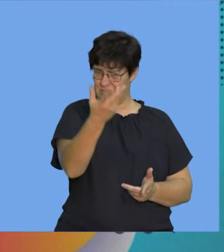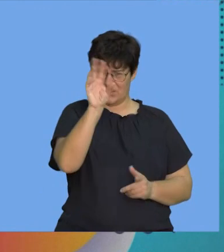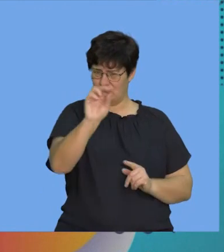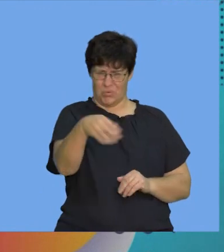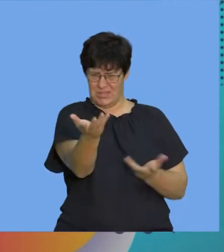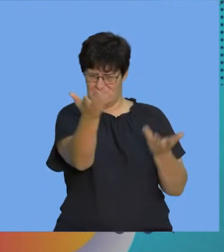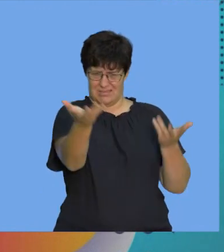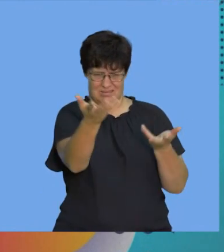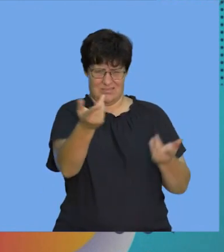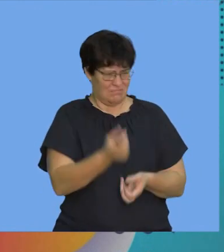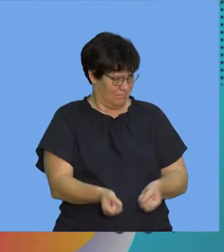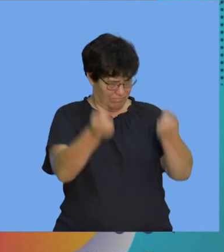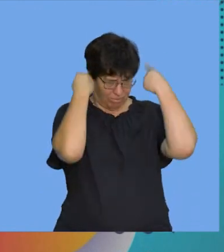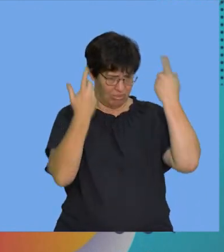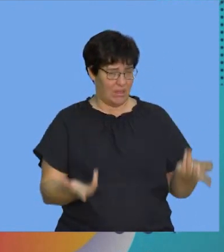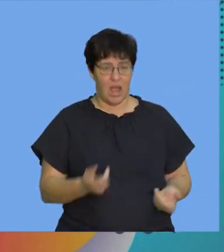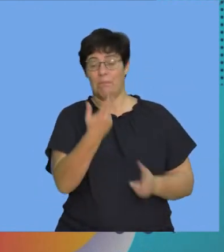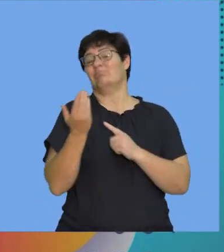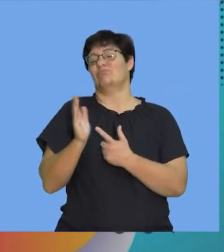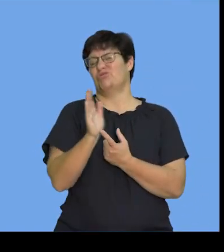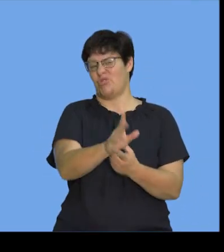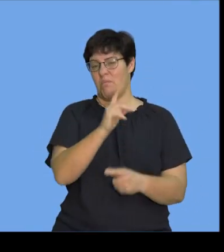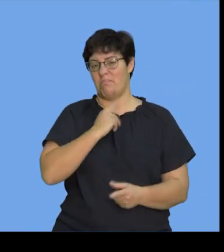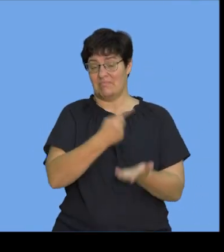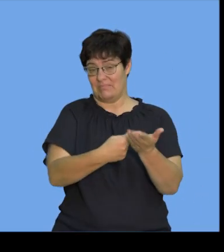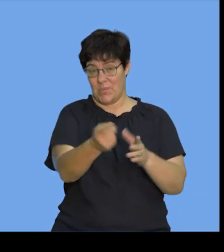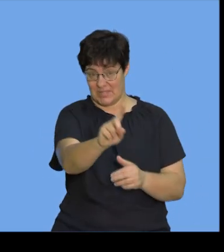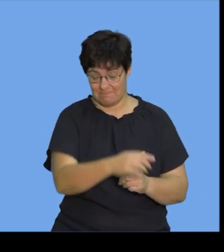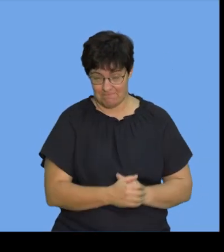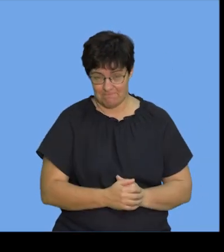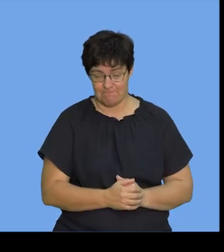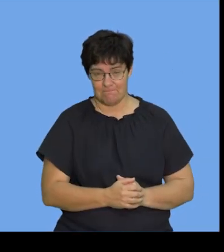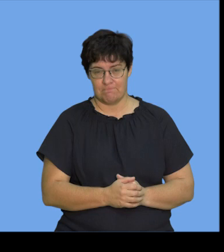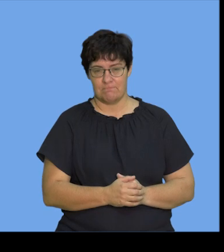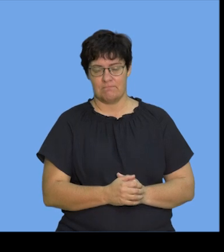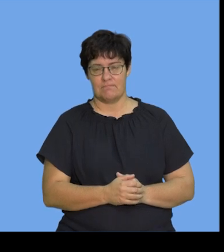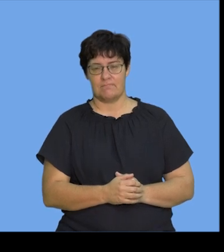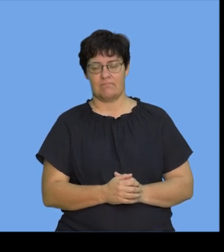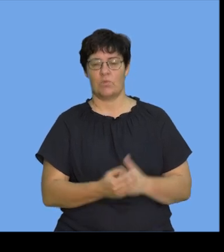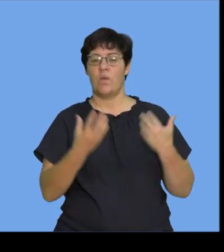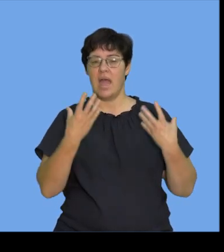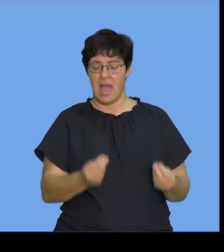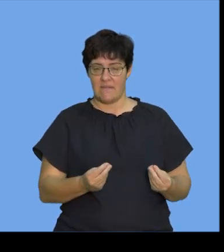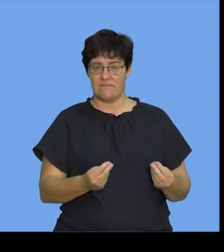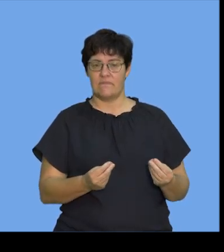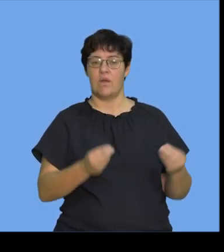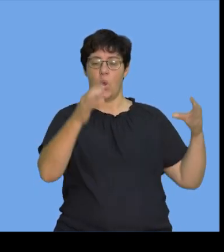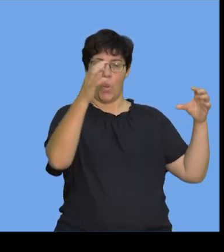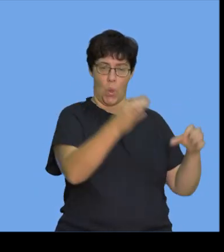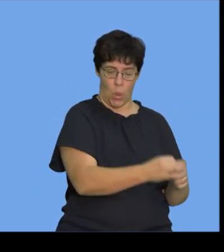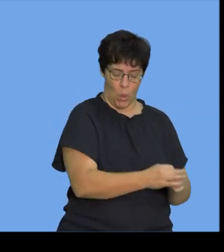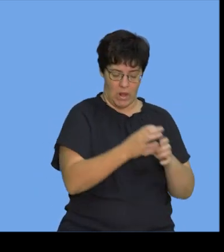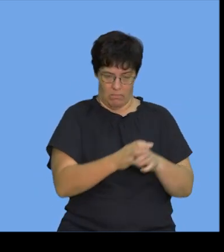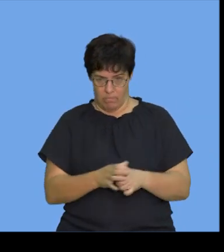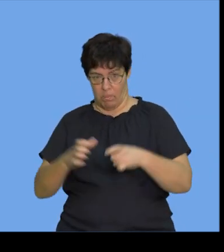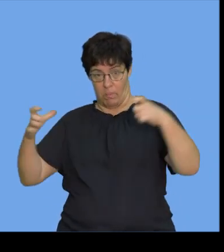guy saying? But then let me show you what I'm talking about. Now, we have what we call a converging and diverging